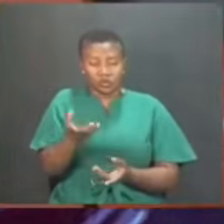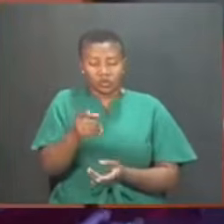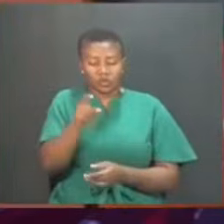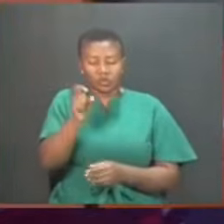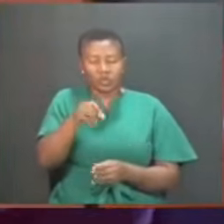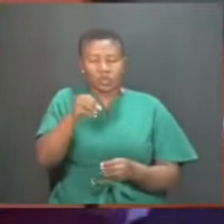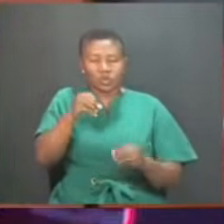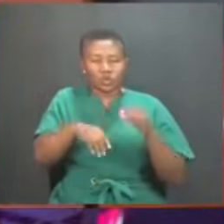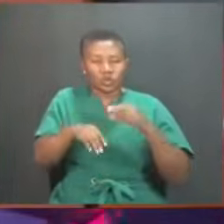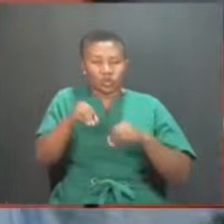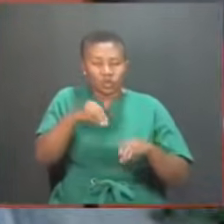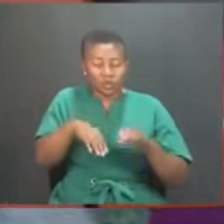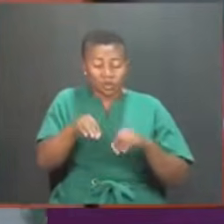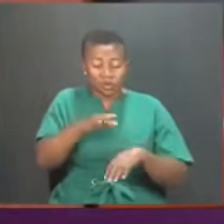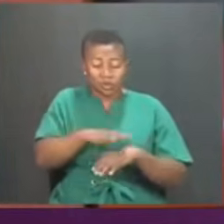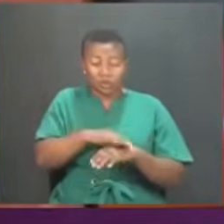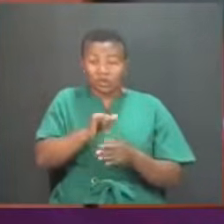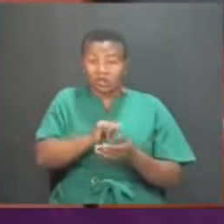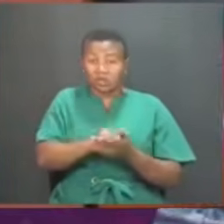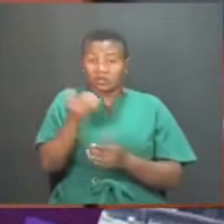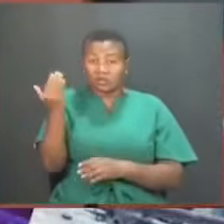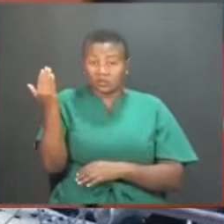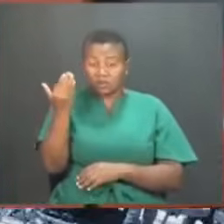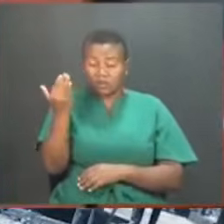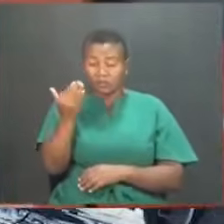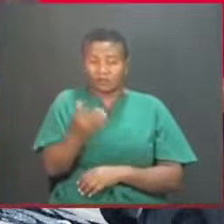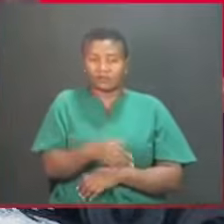comment on that statement.